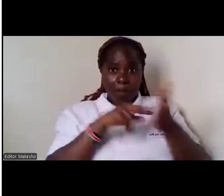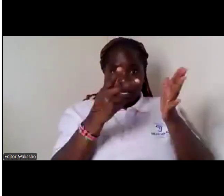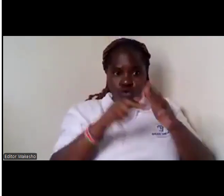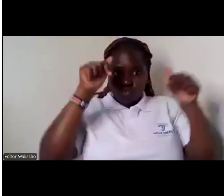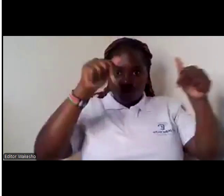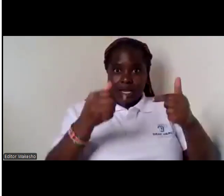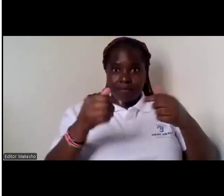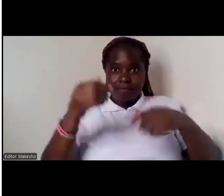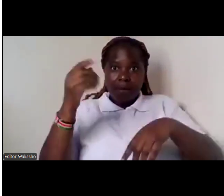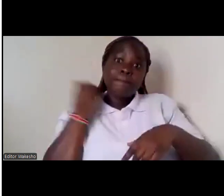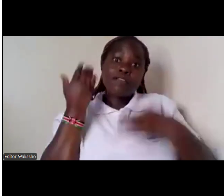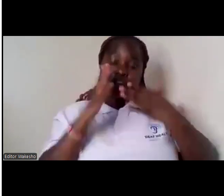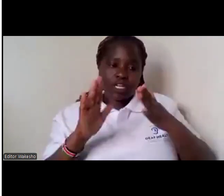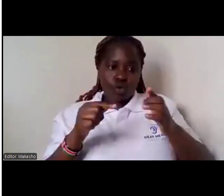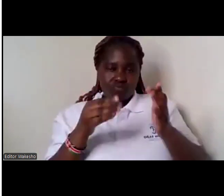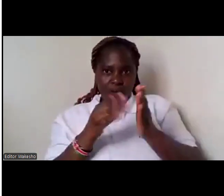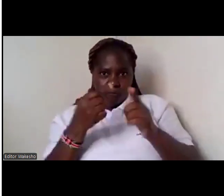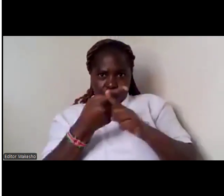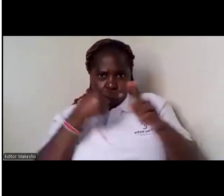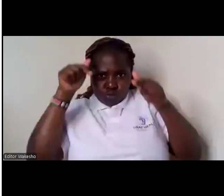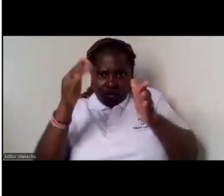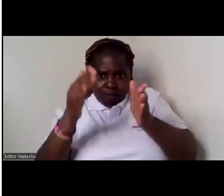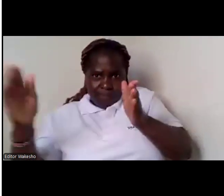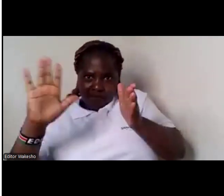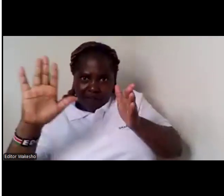because during those first few days,